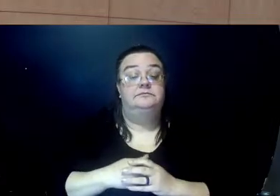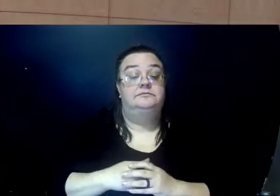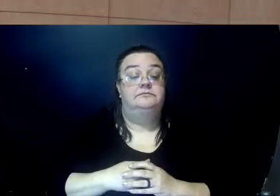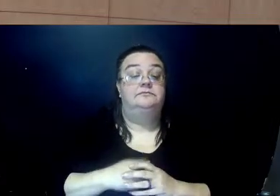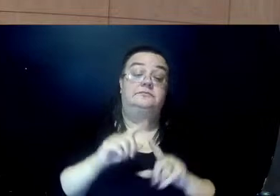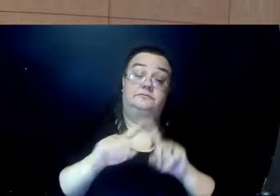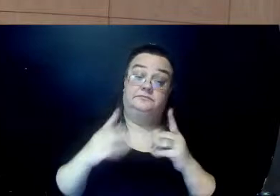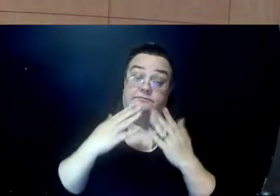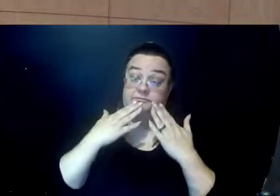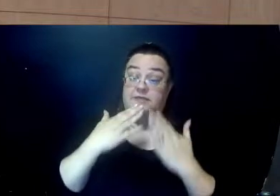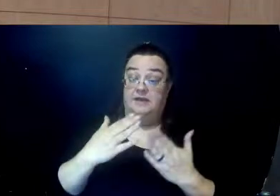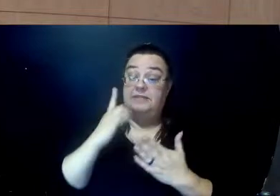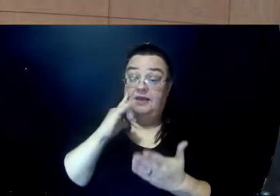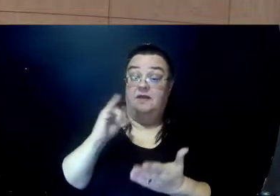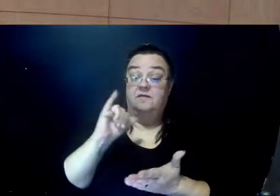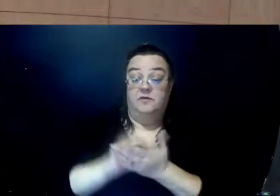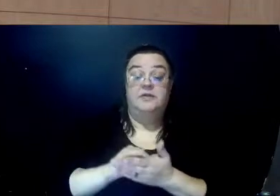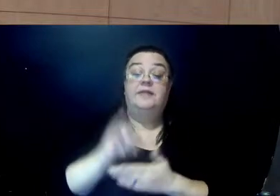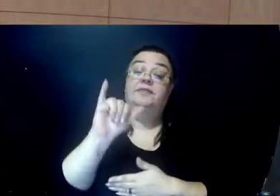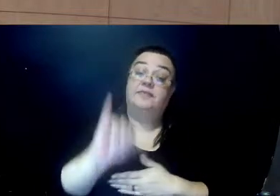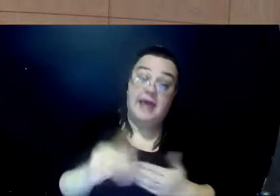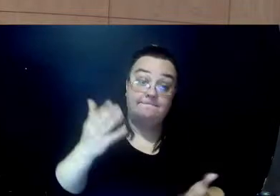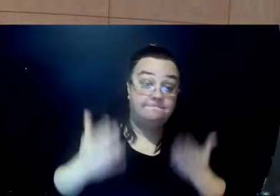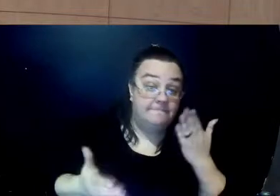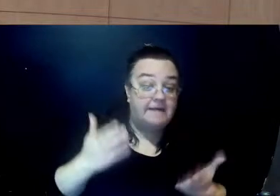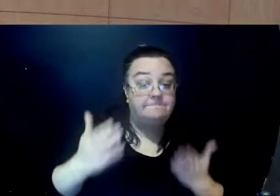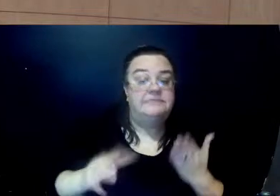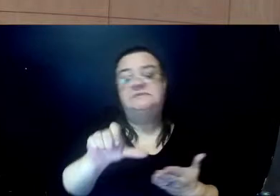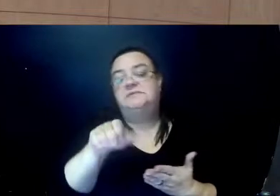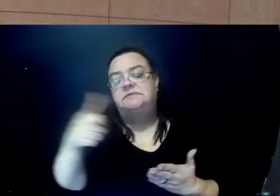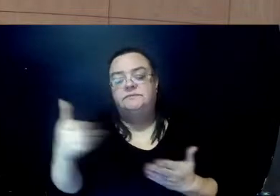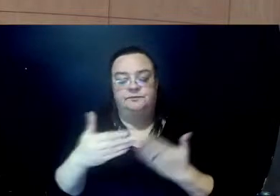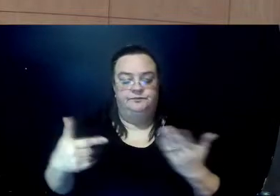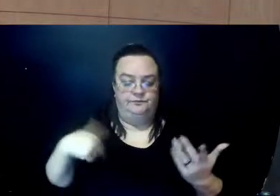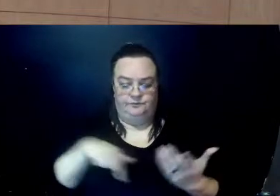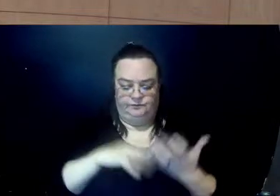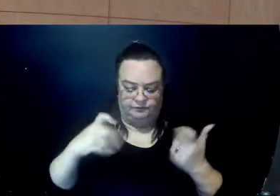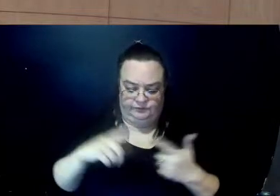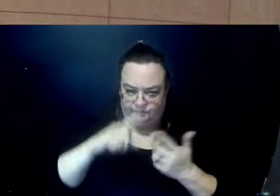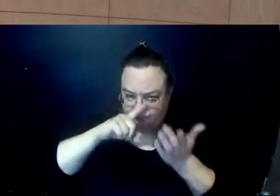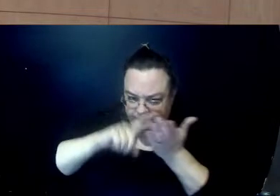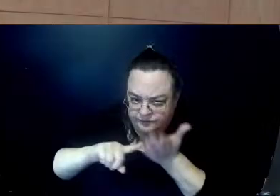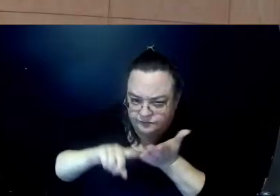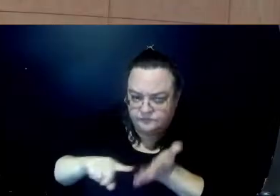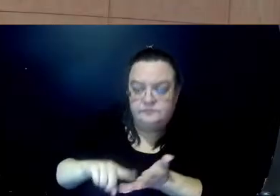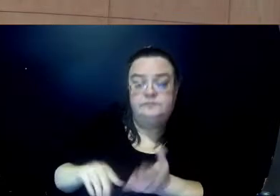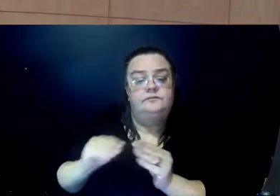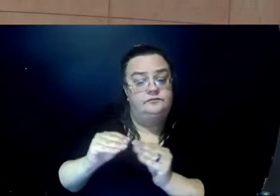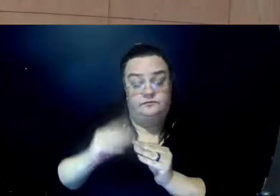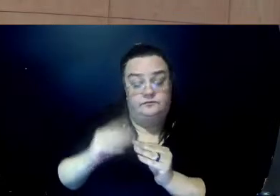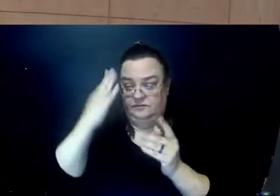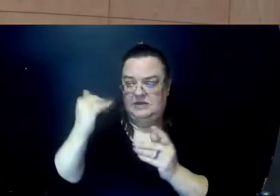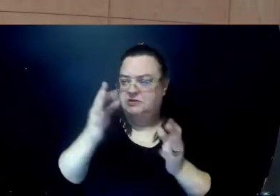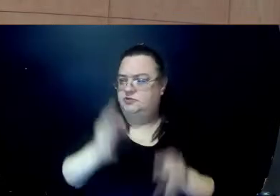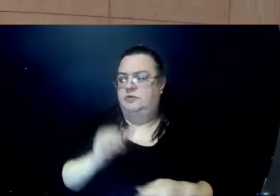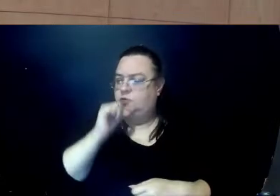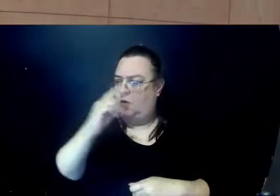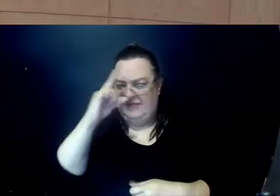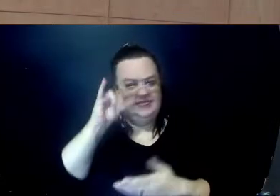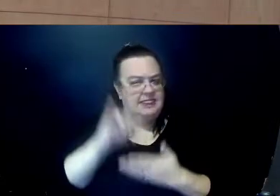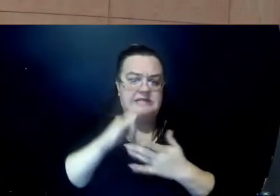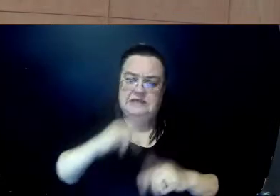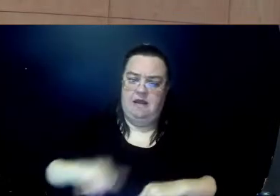But thank you for that. That may be something else we want to investigate because it's certainly, I don't think, been common